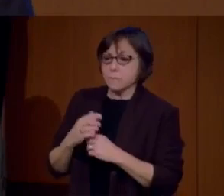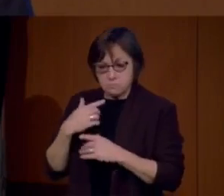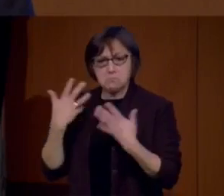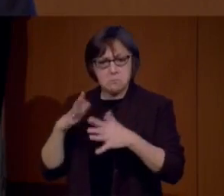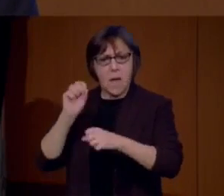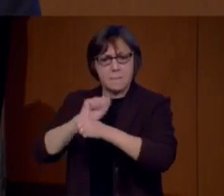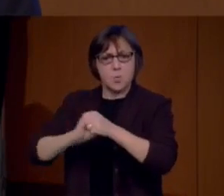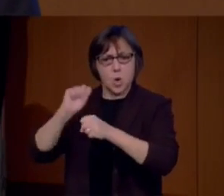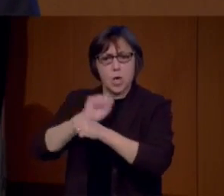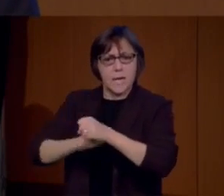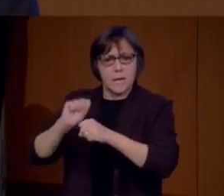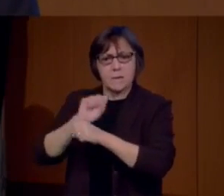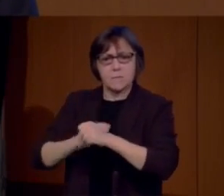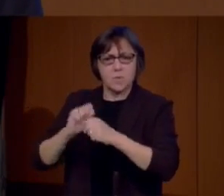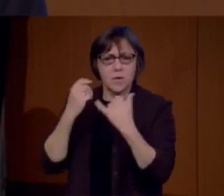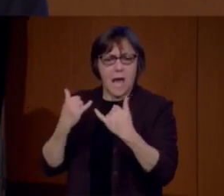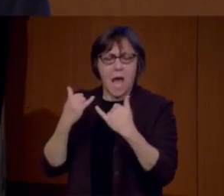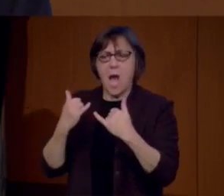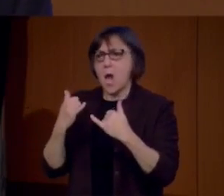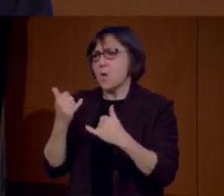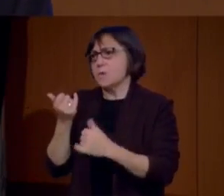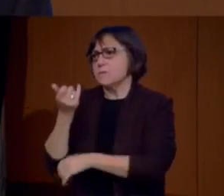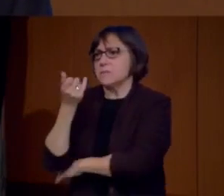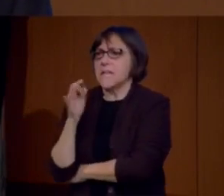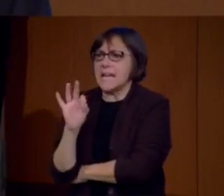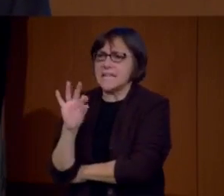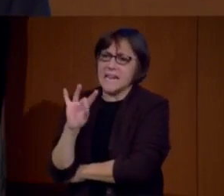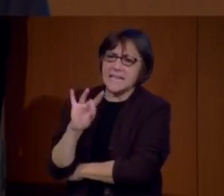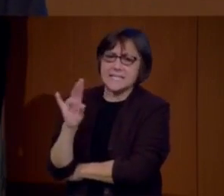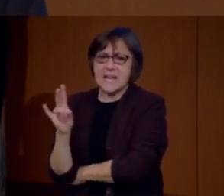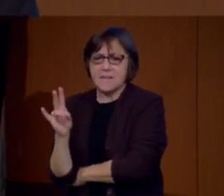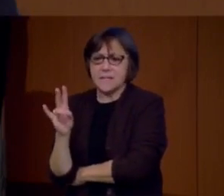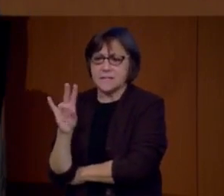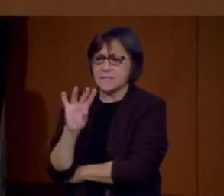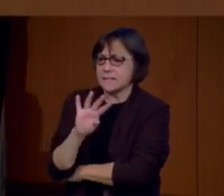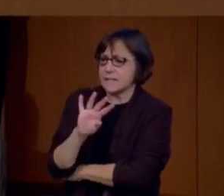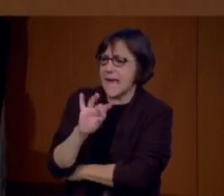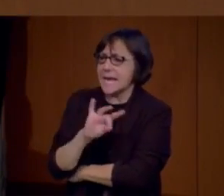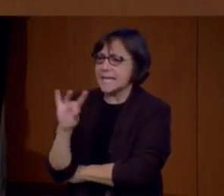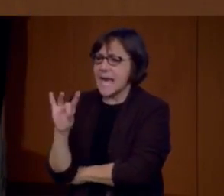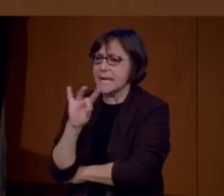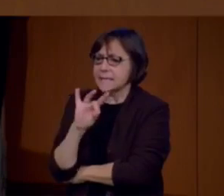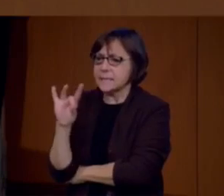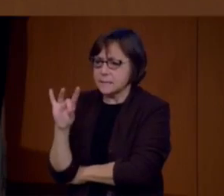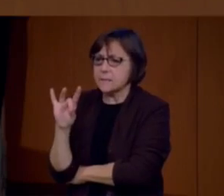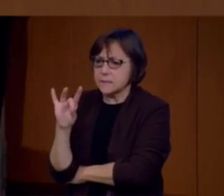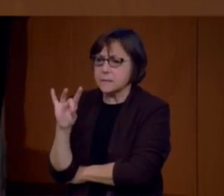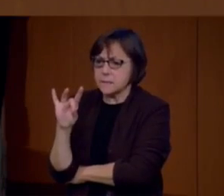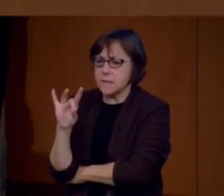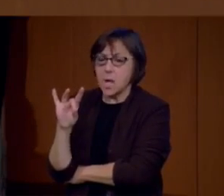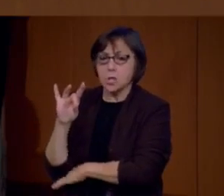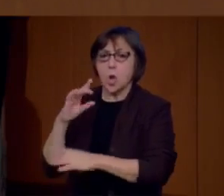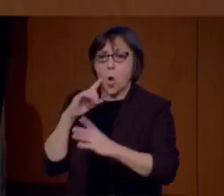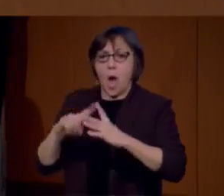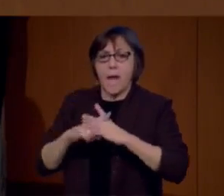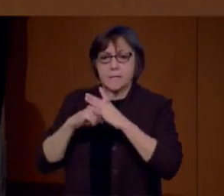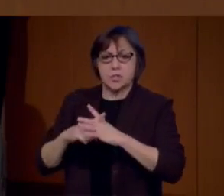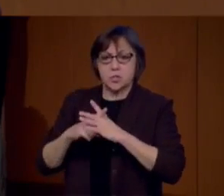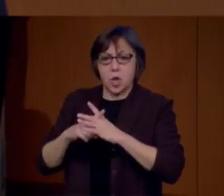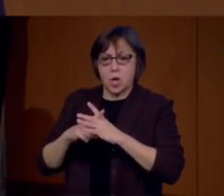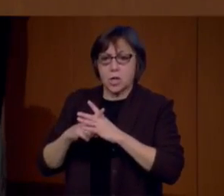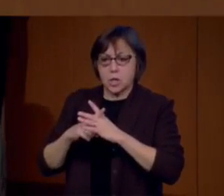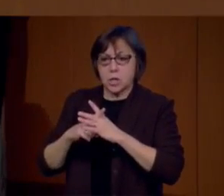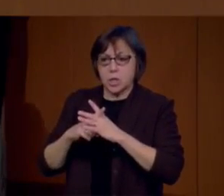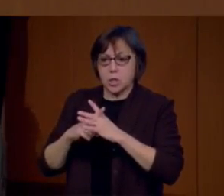working on this issue, so now we're about 1987, 1988, right in there. So I started having all my